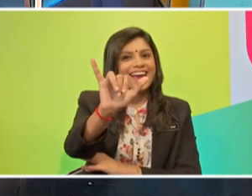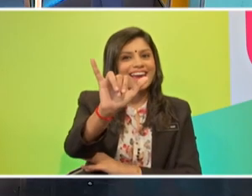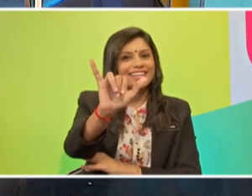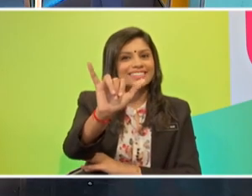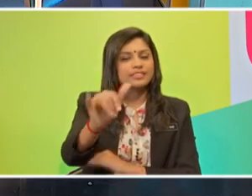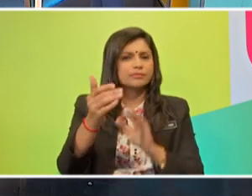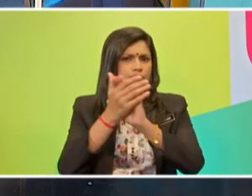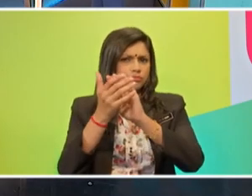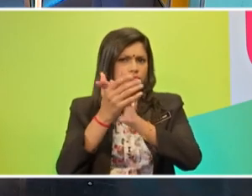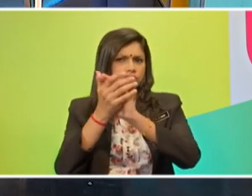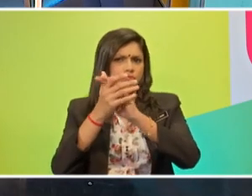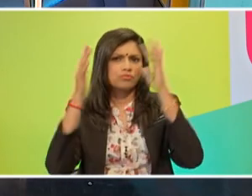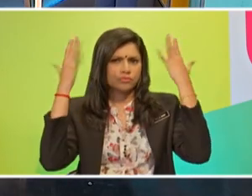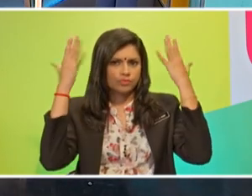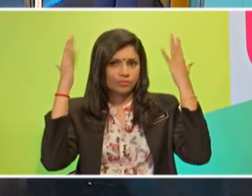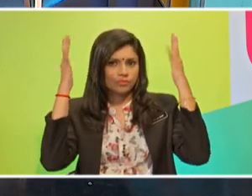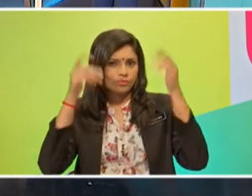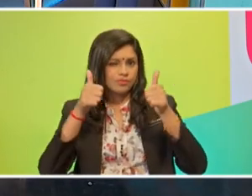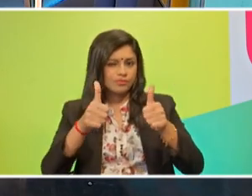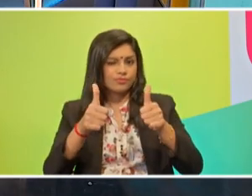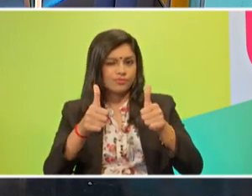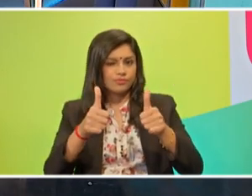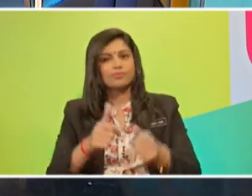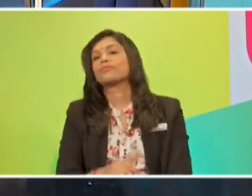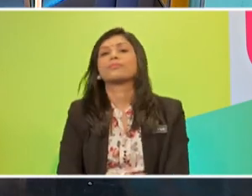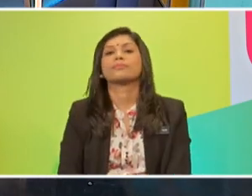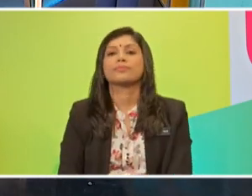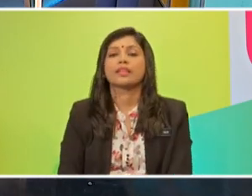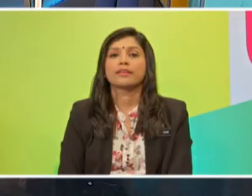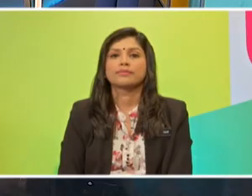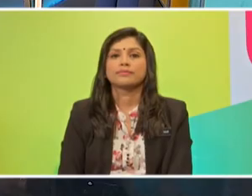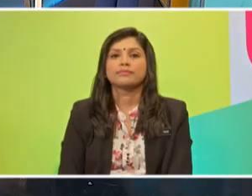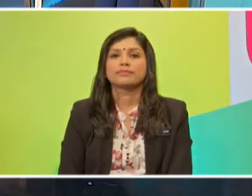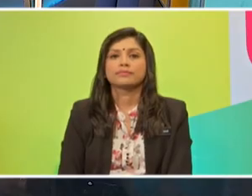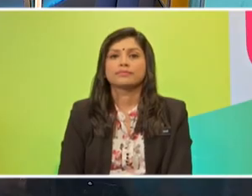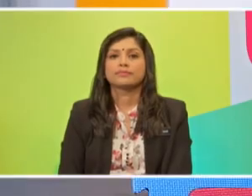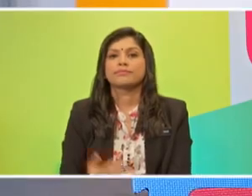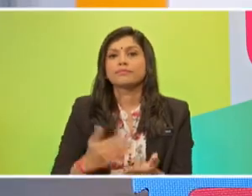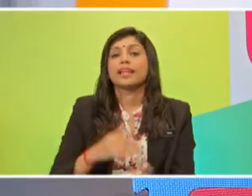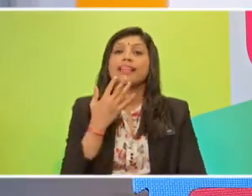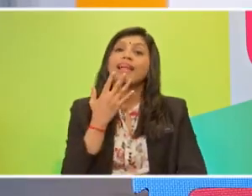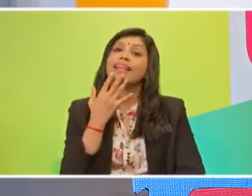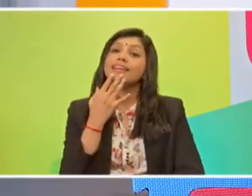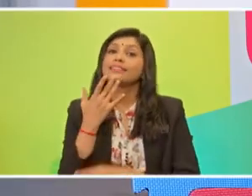a big applause for you. Thank you. Let's see what color comes next. Okay.